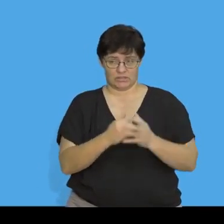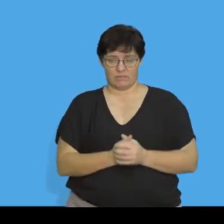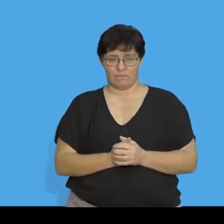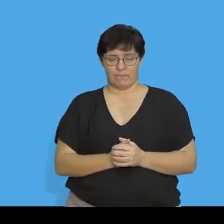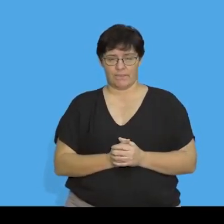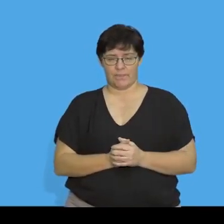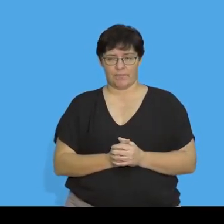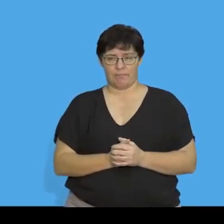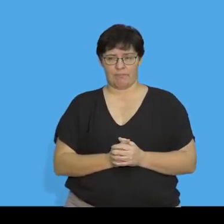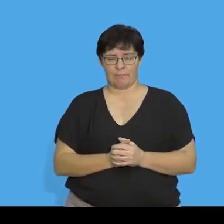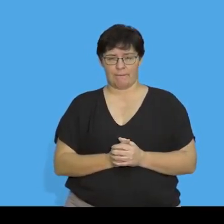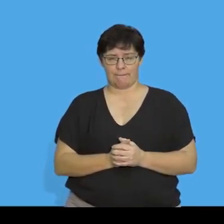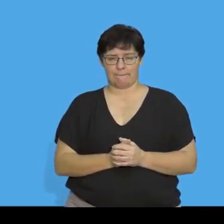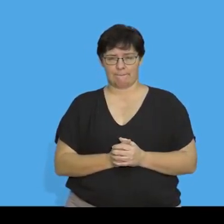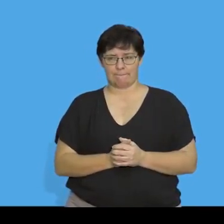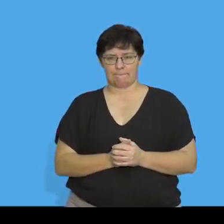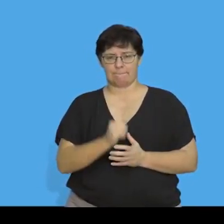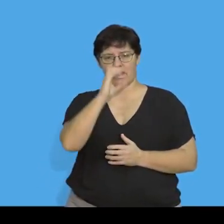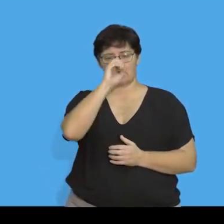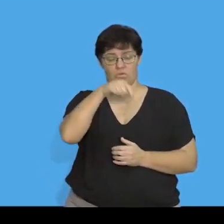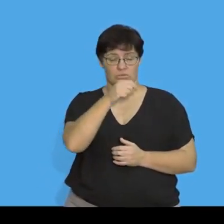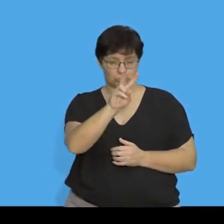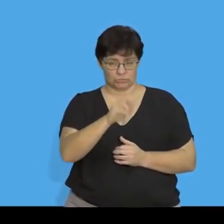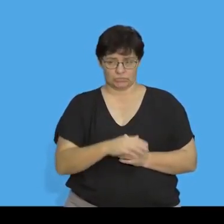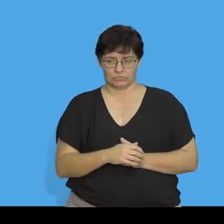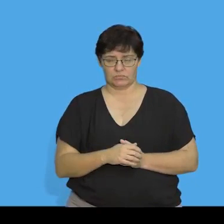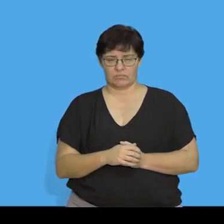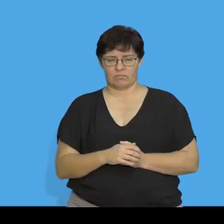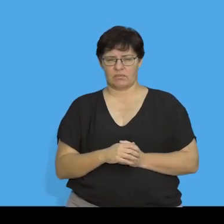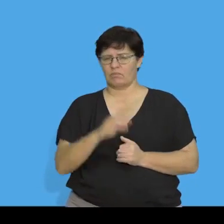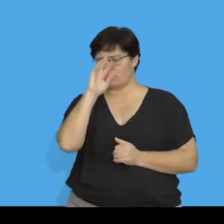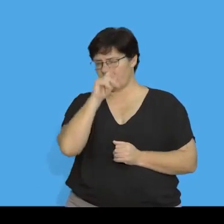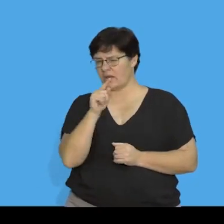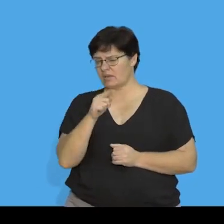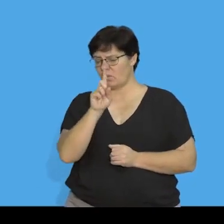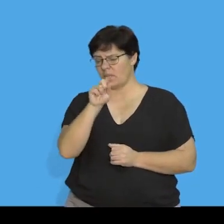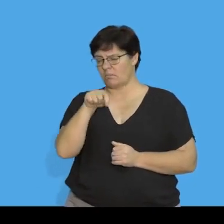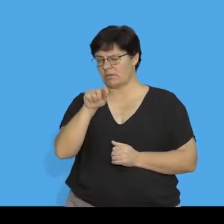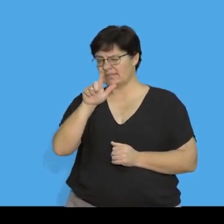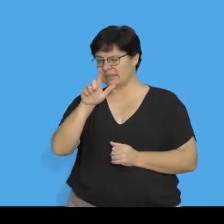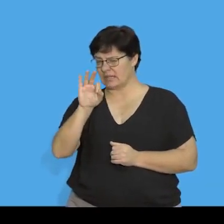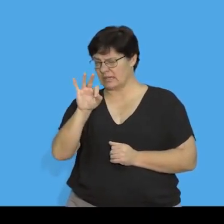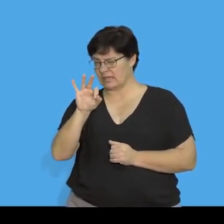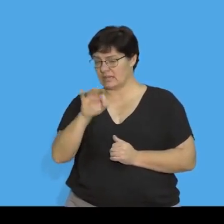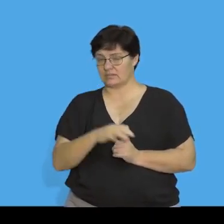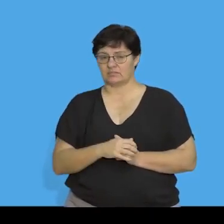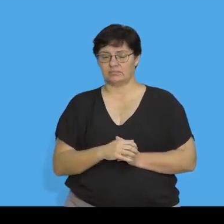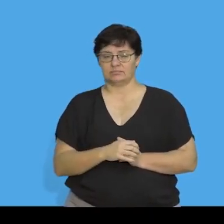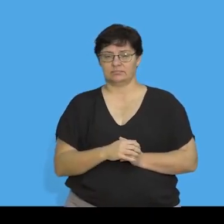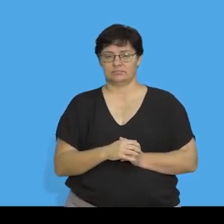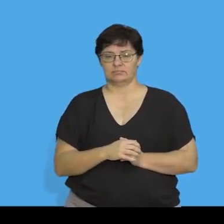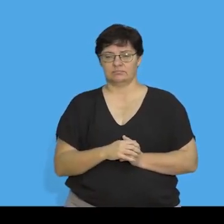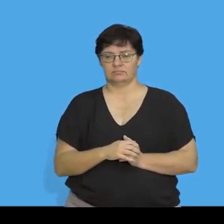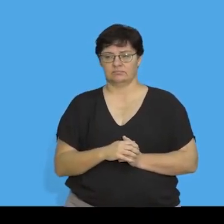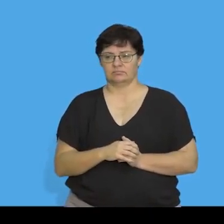got the mass in at 0.2, and if I remember correctly, the period we've measured here is